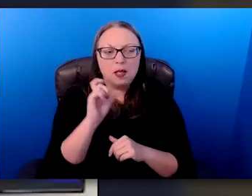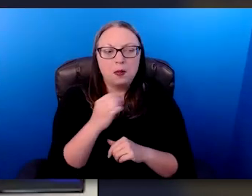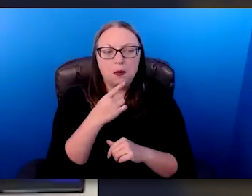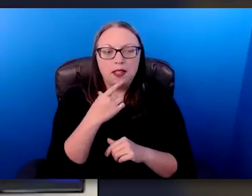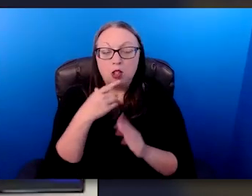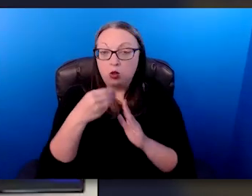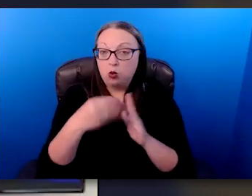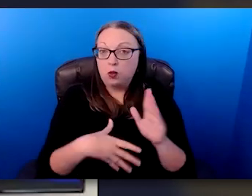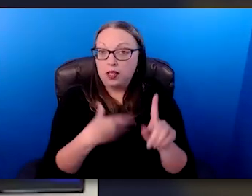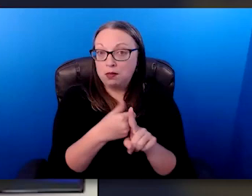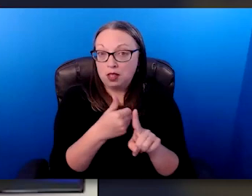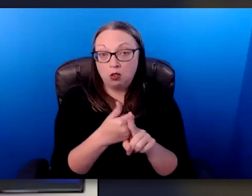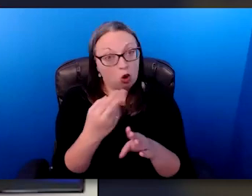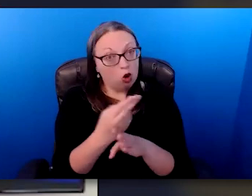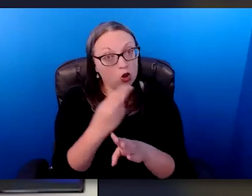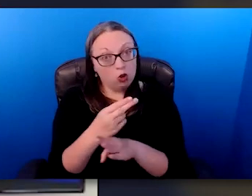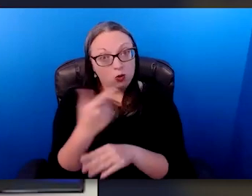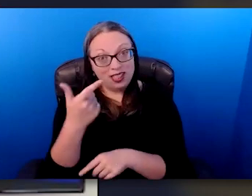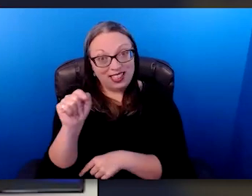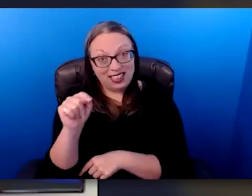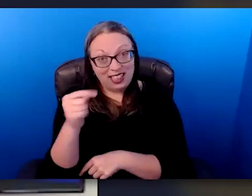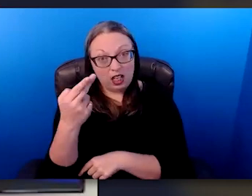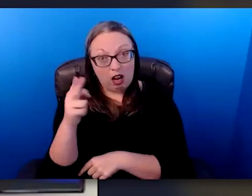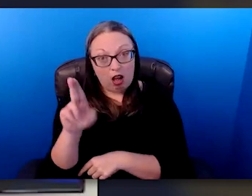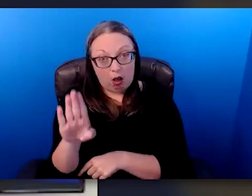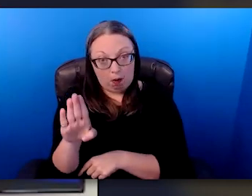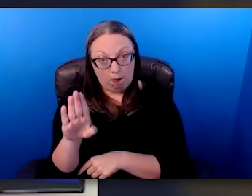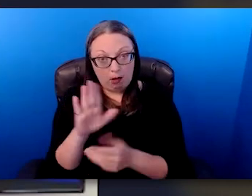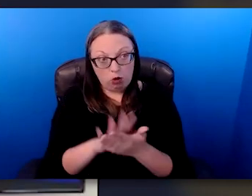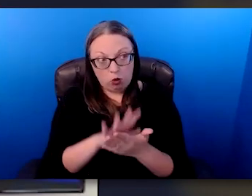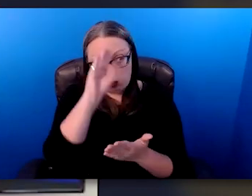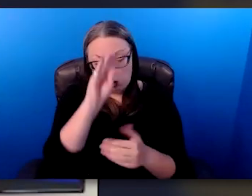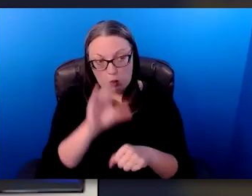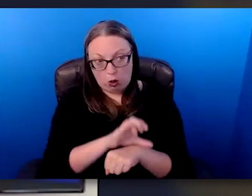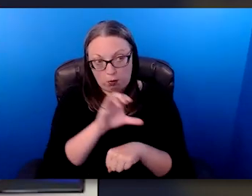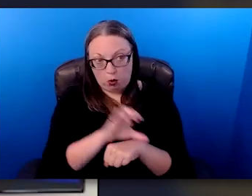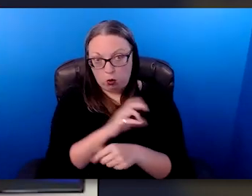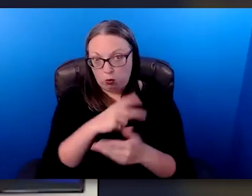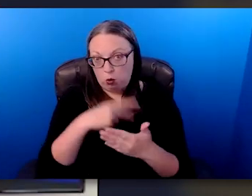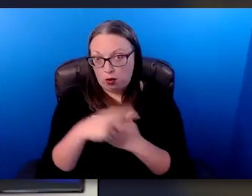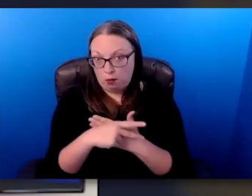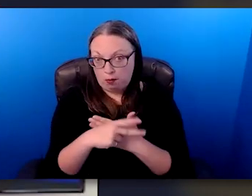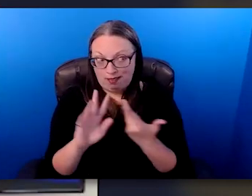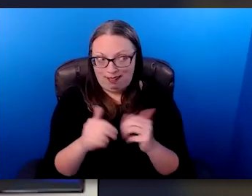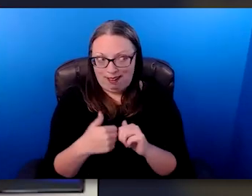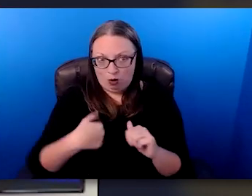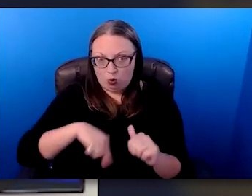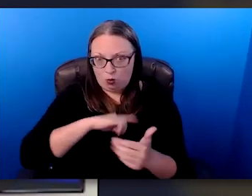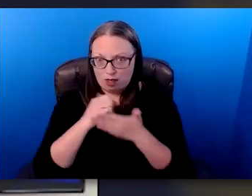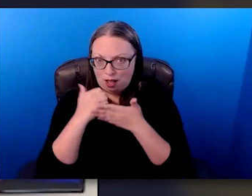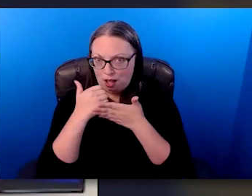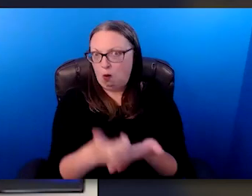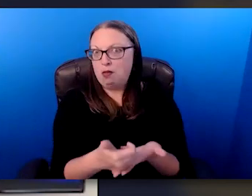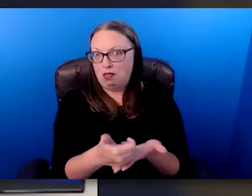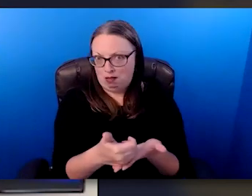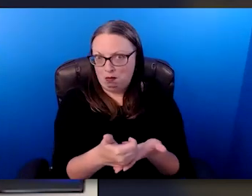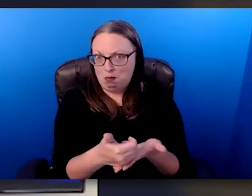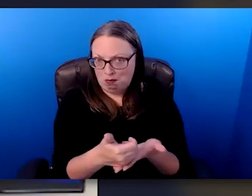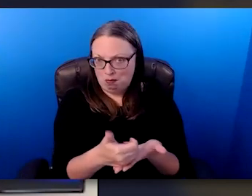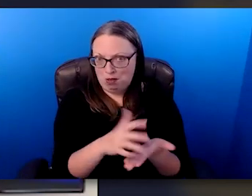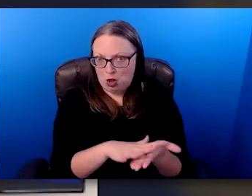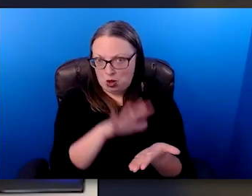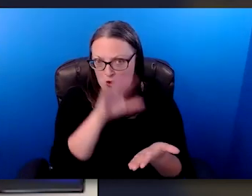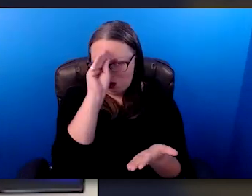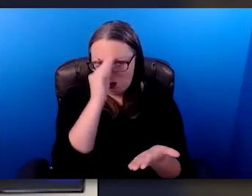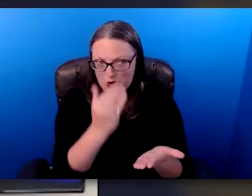students are using GitHub to learn computer programming. How do we help them learn computer programming with knowing